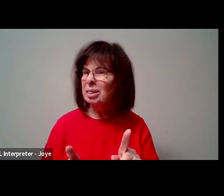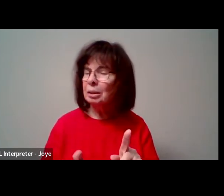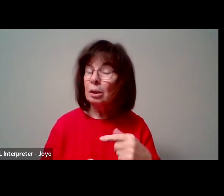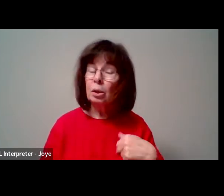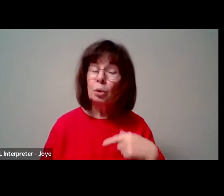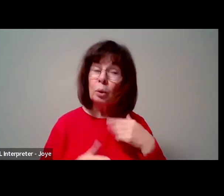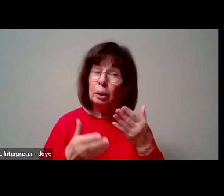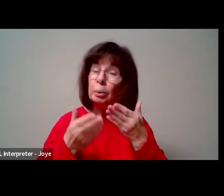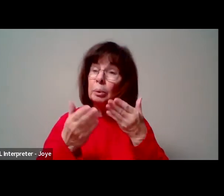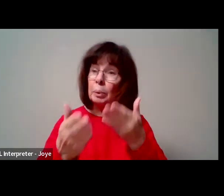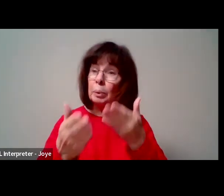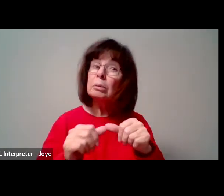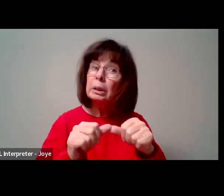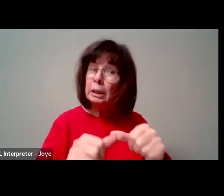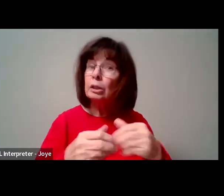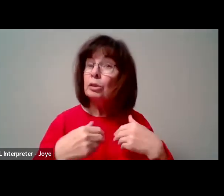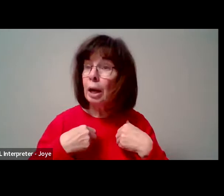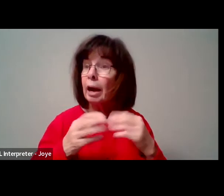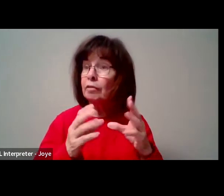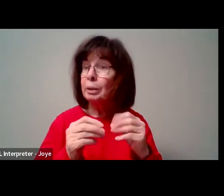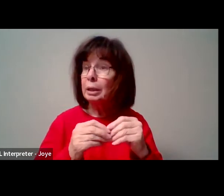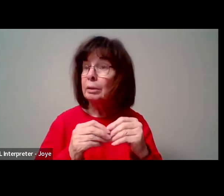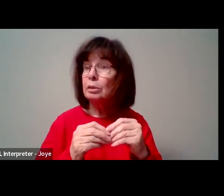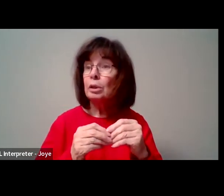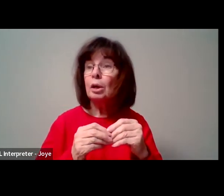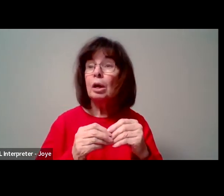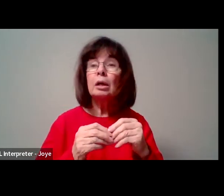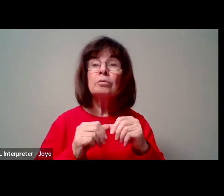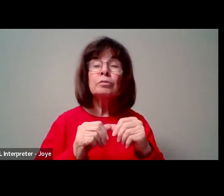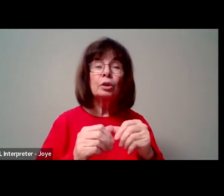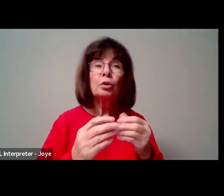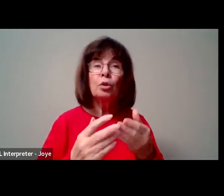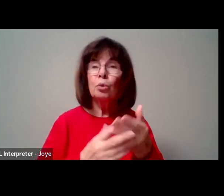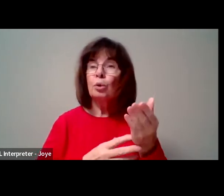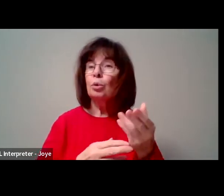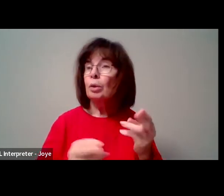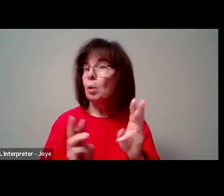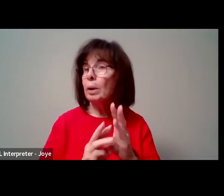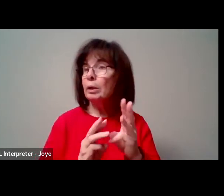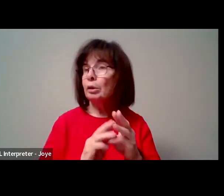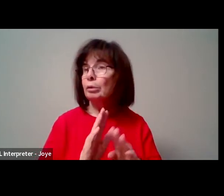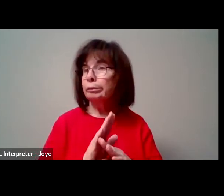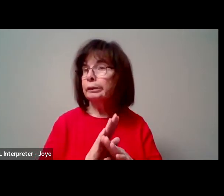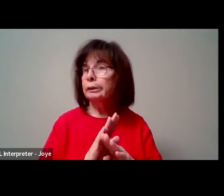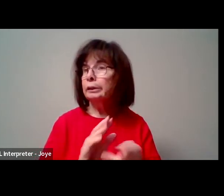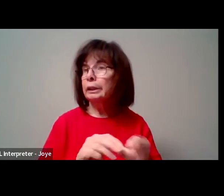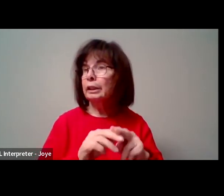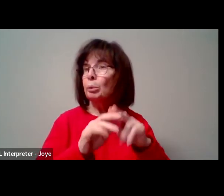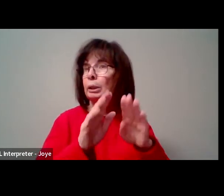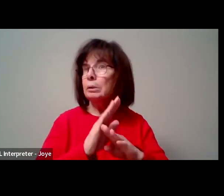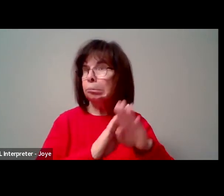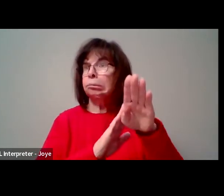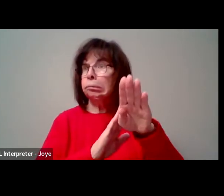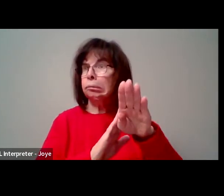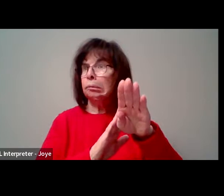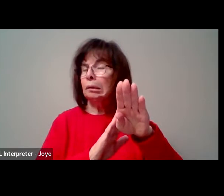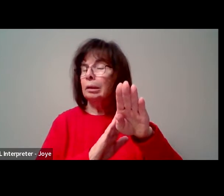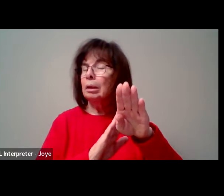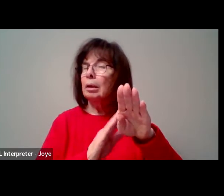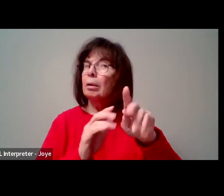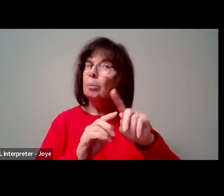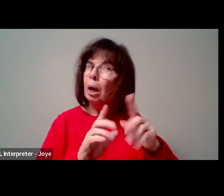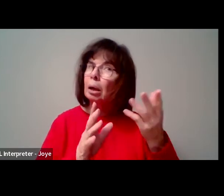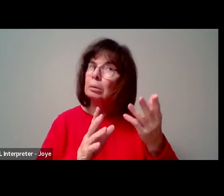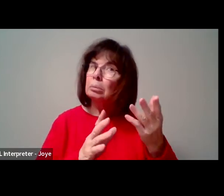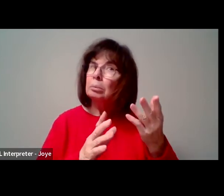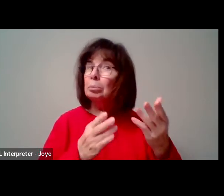that we continue to have these meetings throughout the winter surge, but during the months, we will probably